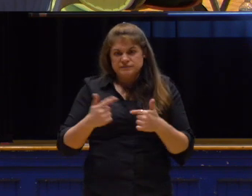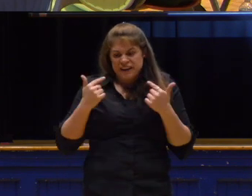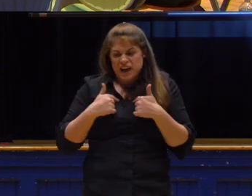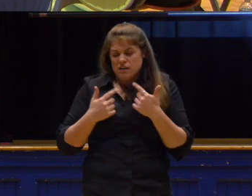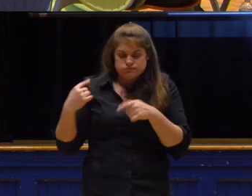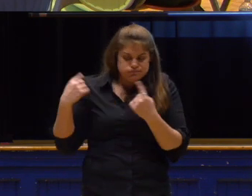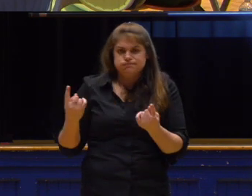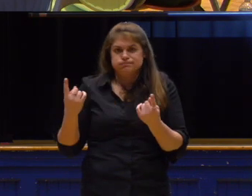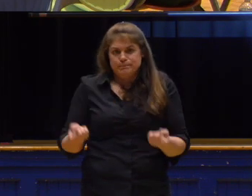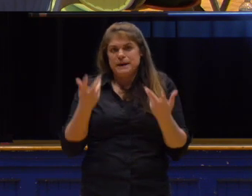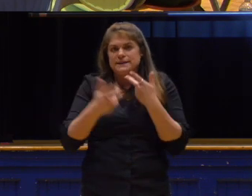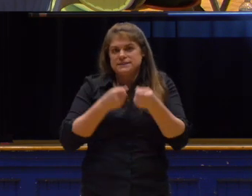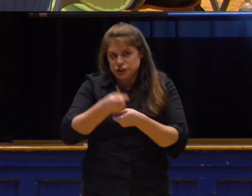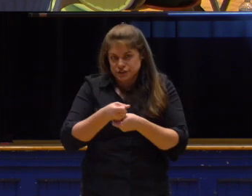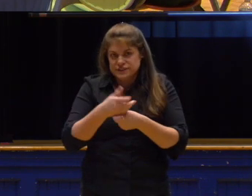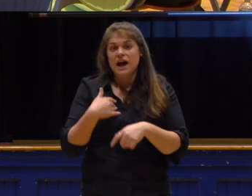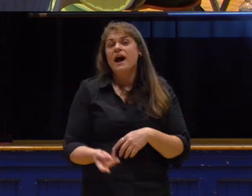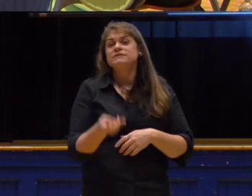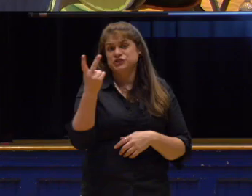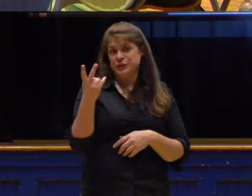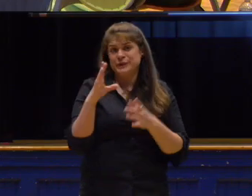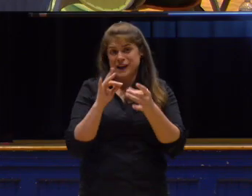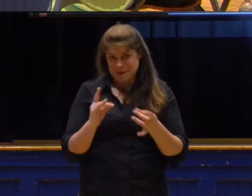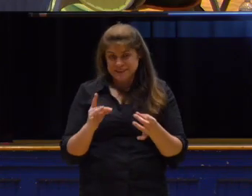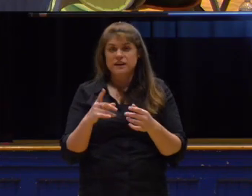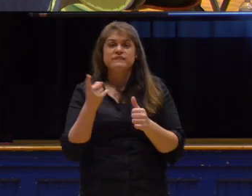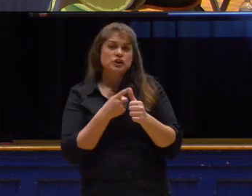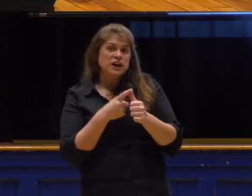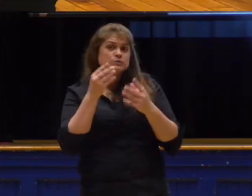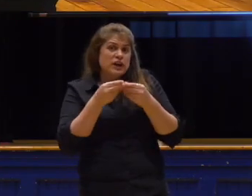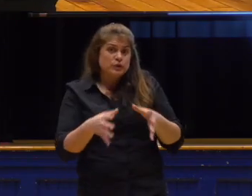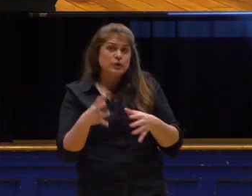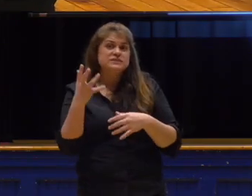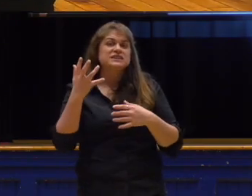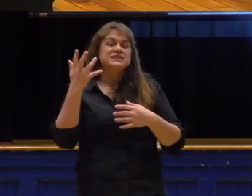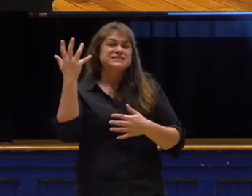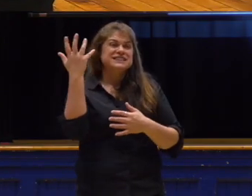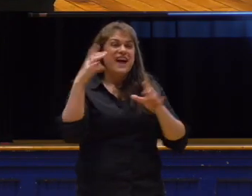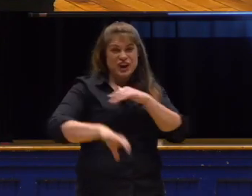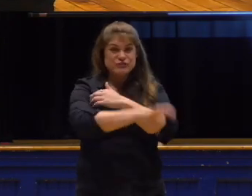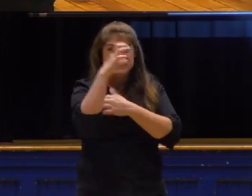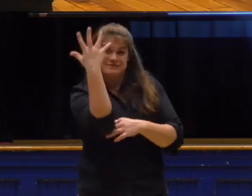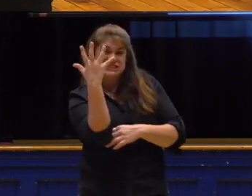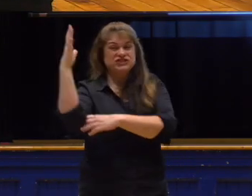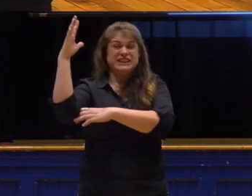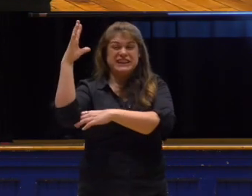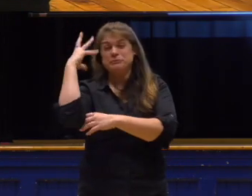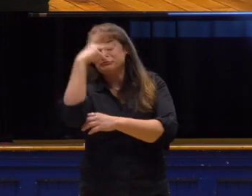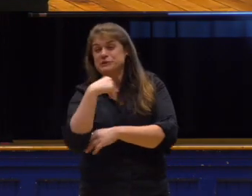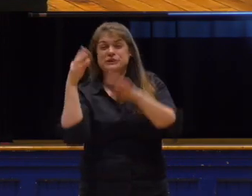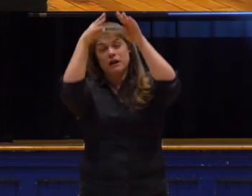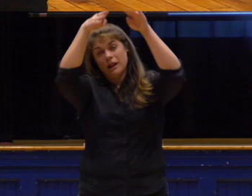many years. I have two quick ones. Are we going to lose the Christmas tree at the X? That beautiful pine